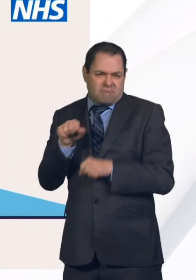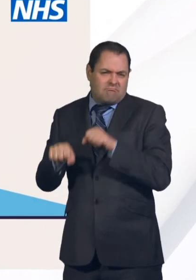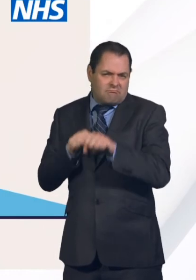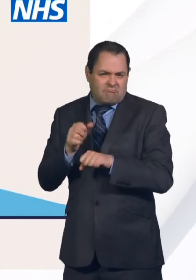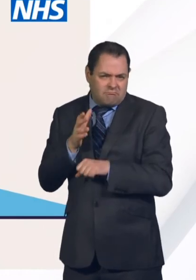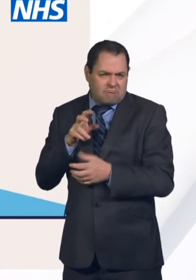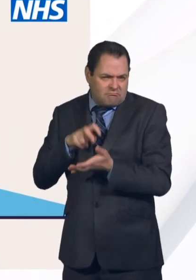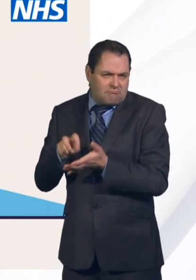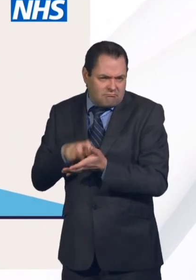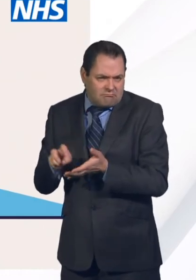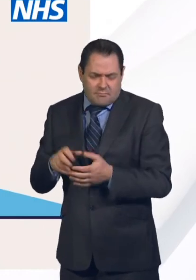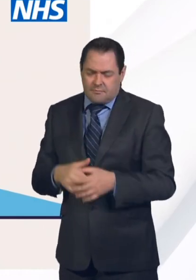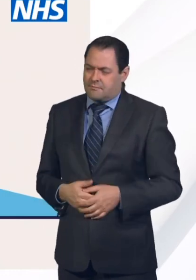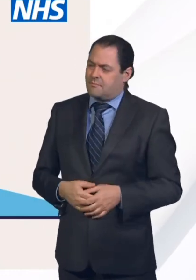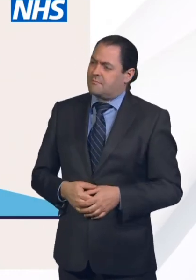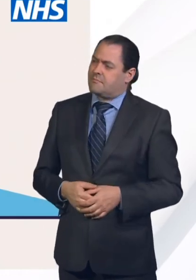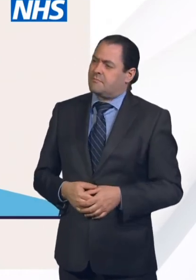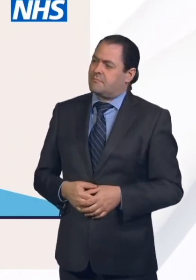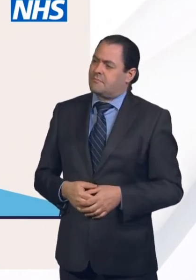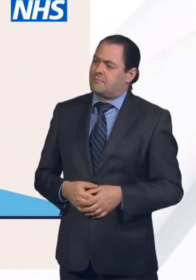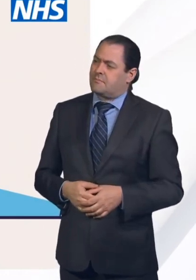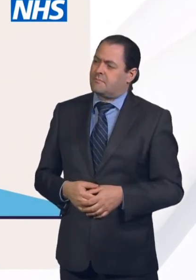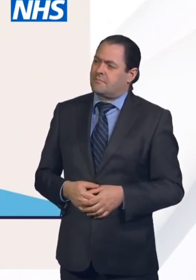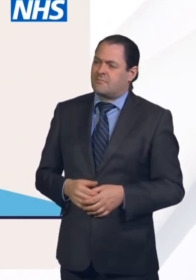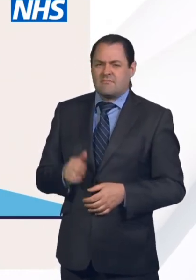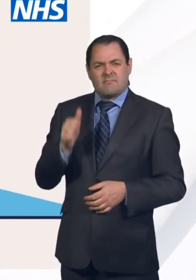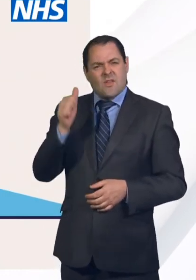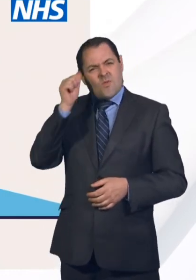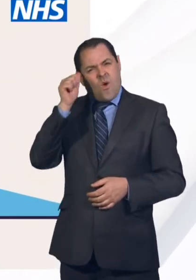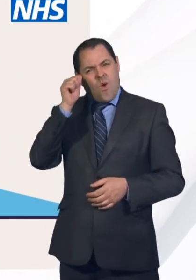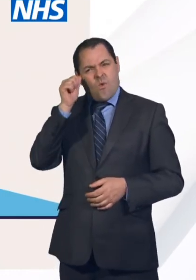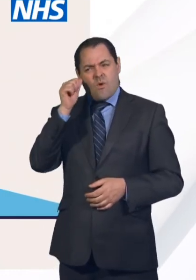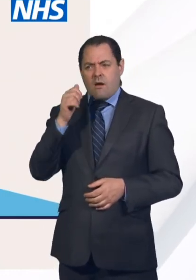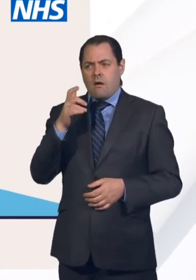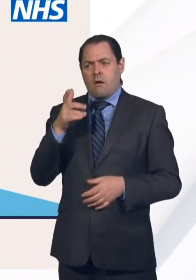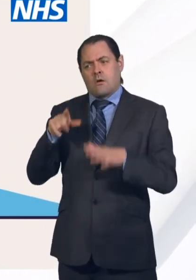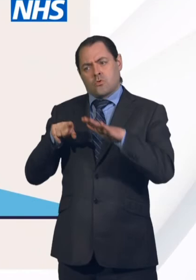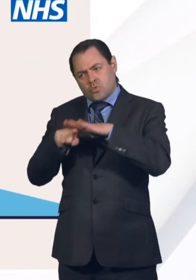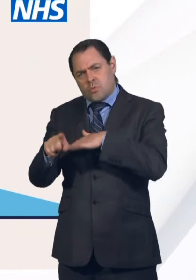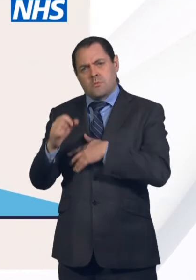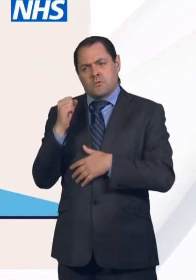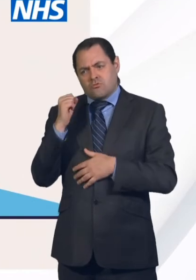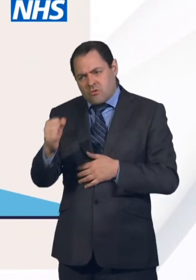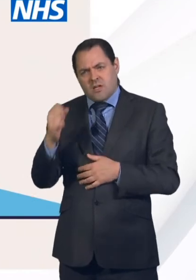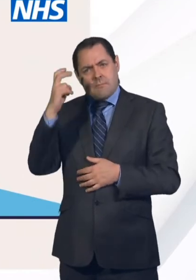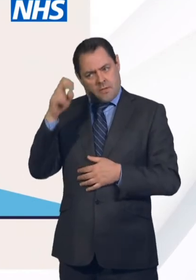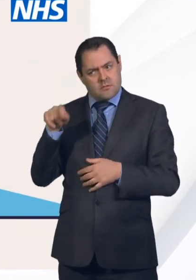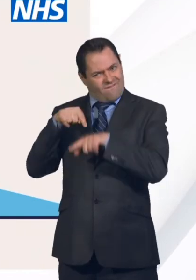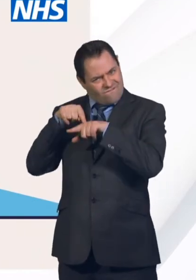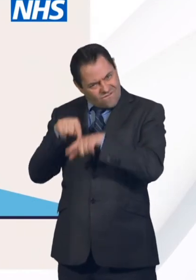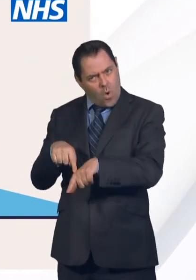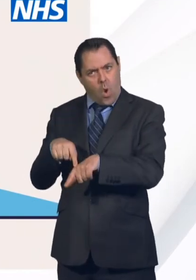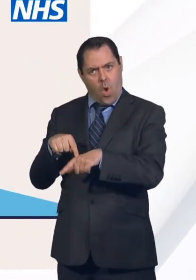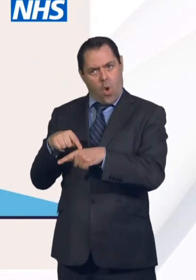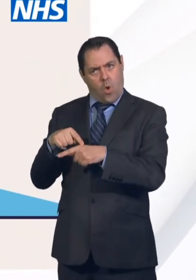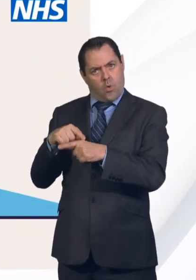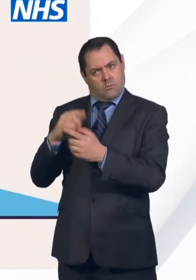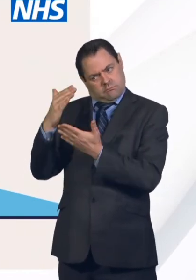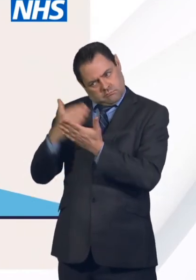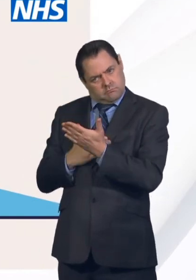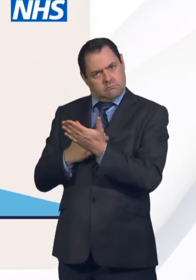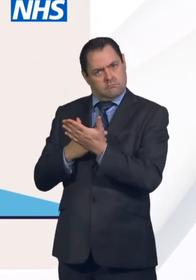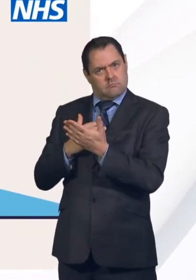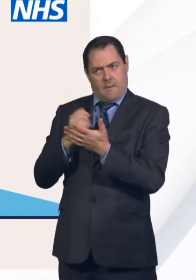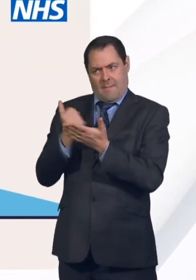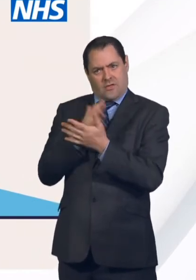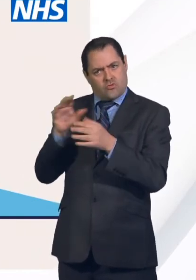just as with workplaces, public transport operators will also be following COVID secure standards.